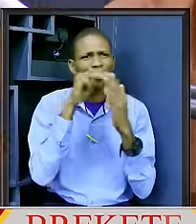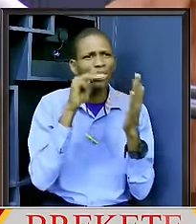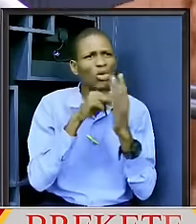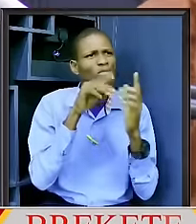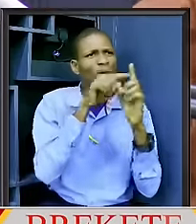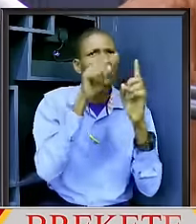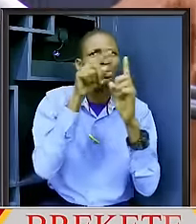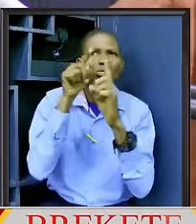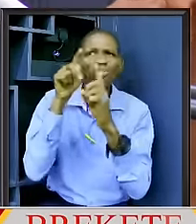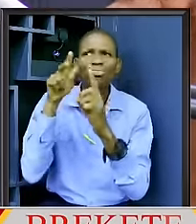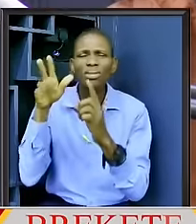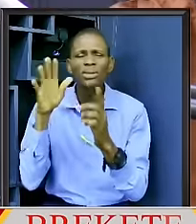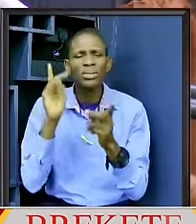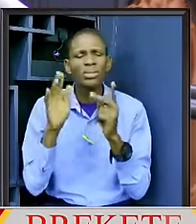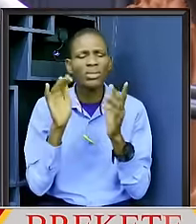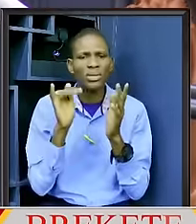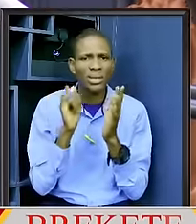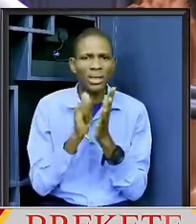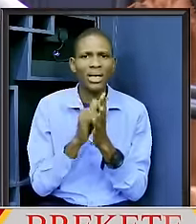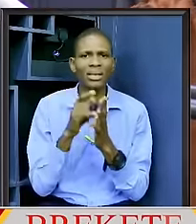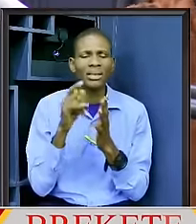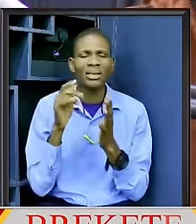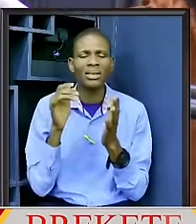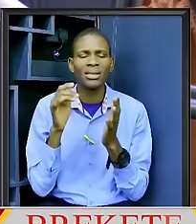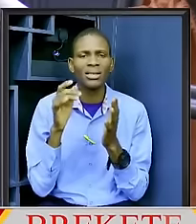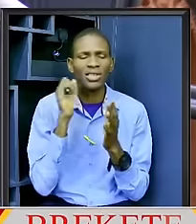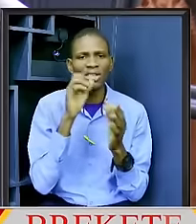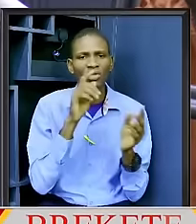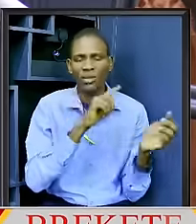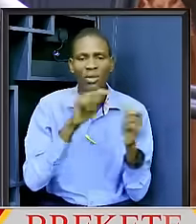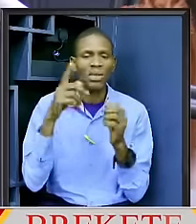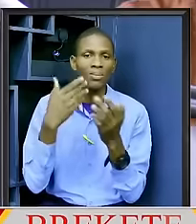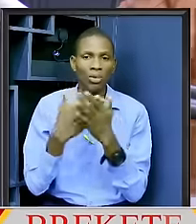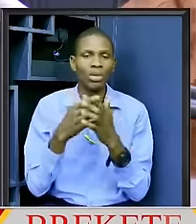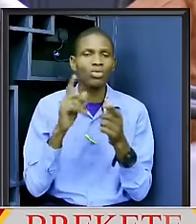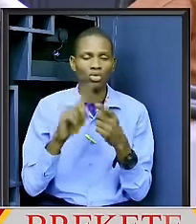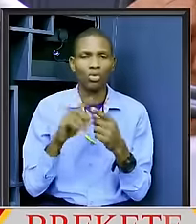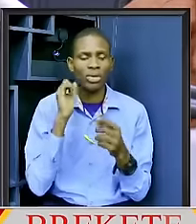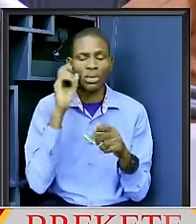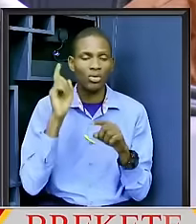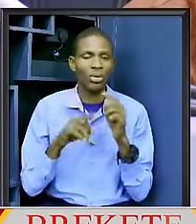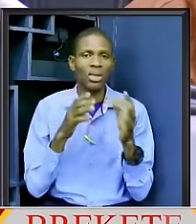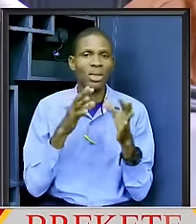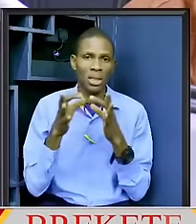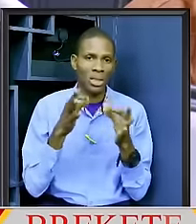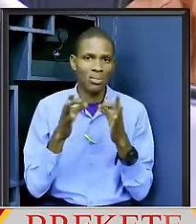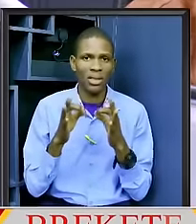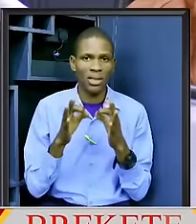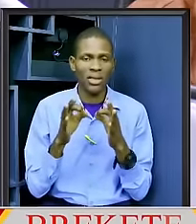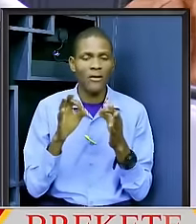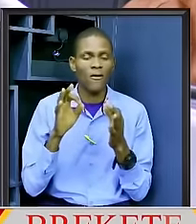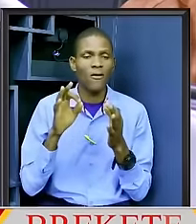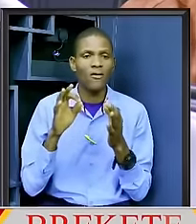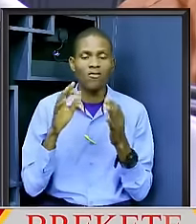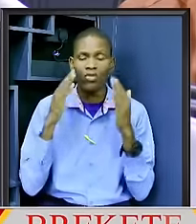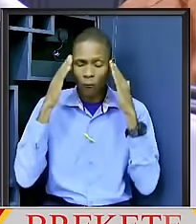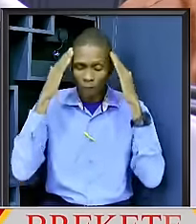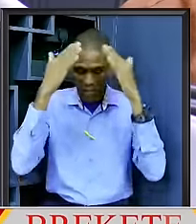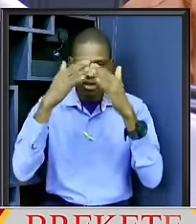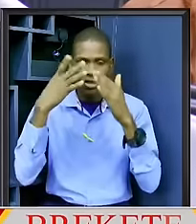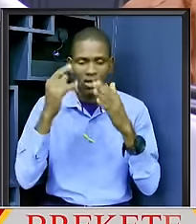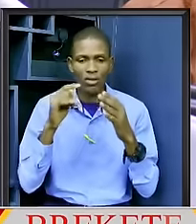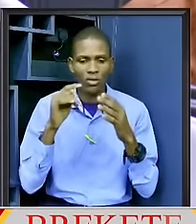1, 2, 3, 40, 50 customers. Say na there the money go. She could not explain. Yes, sir. She could not explain, convince the company